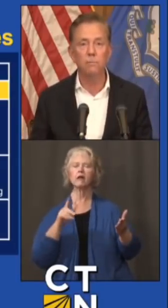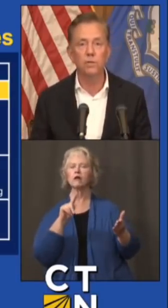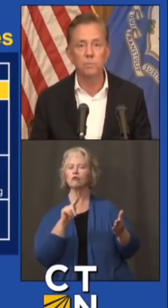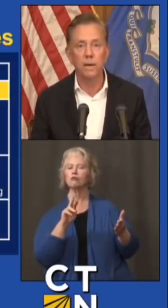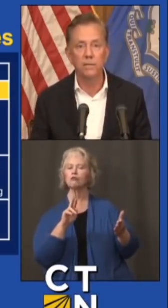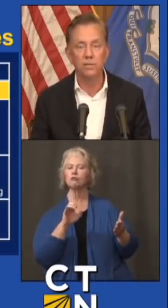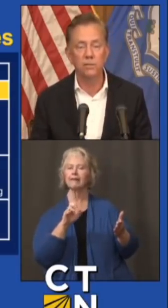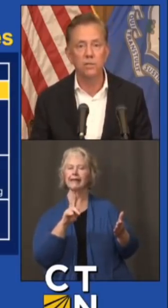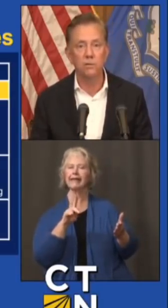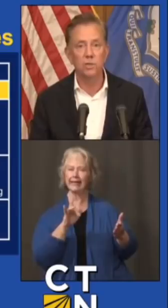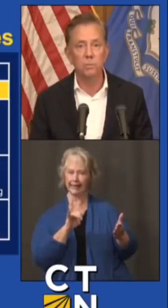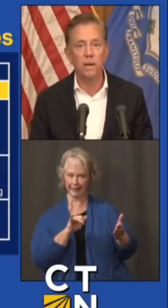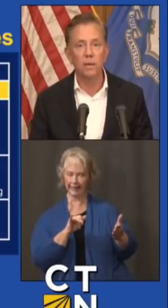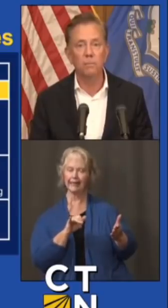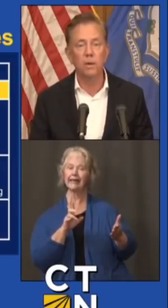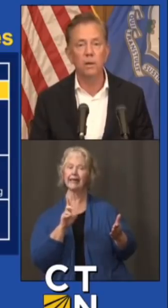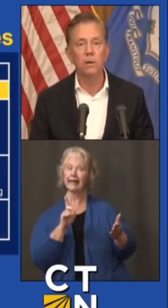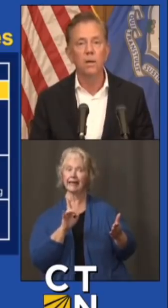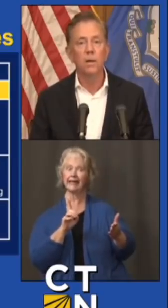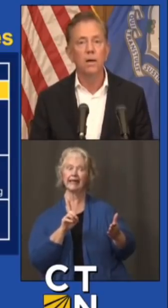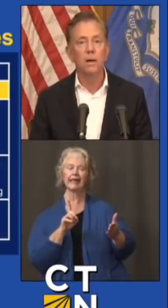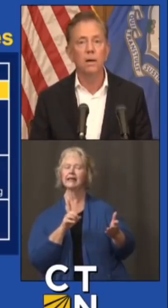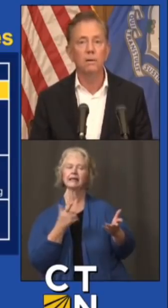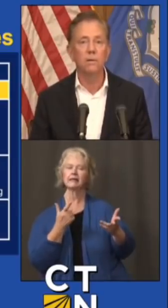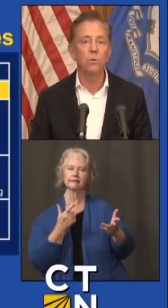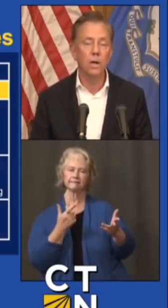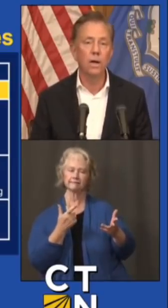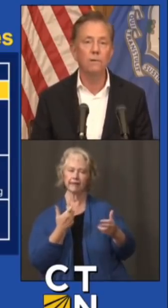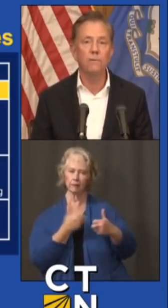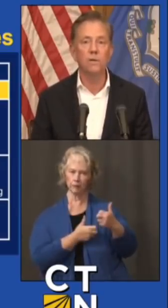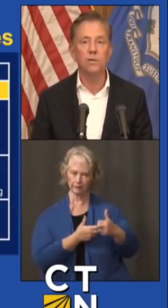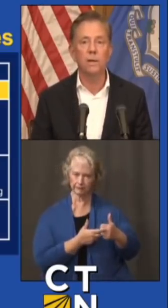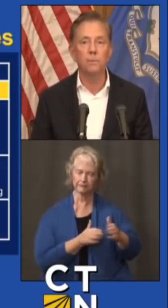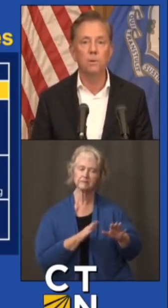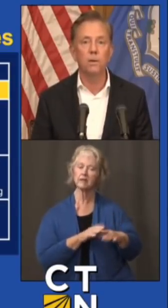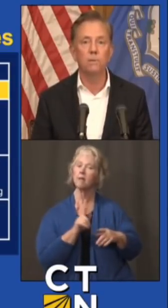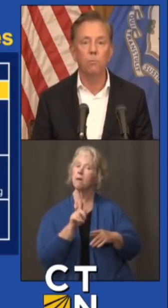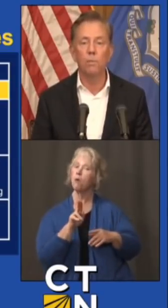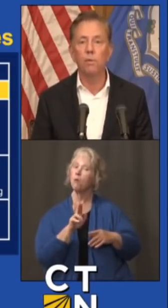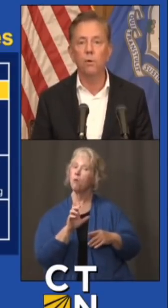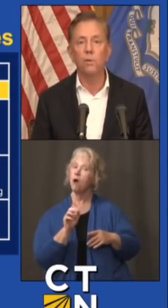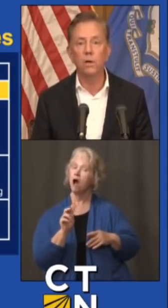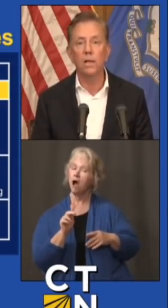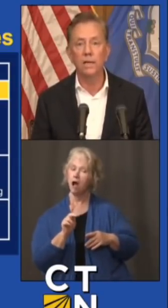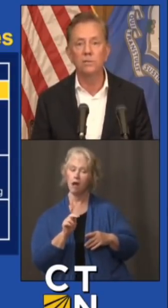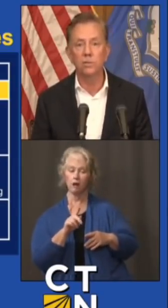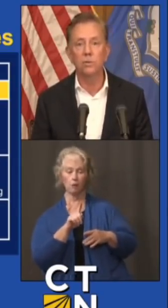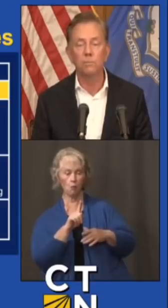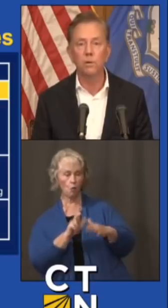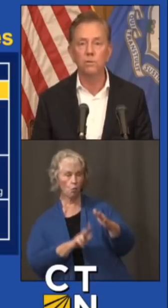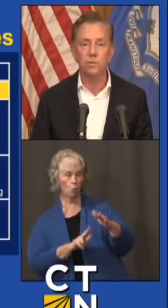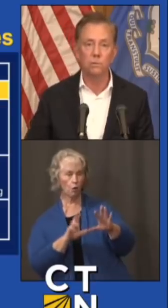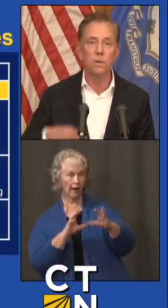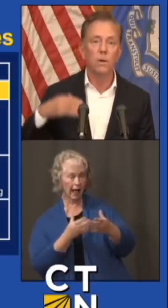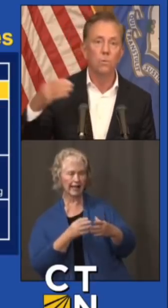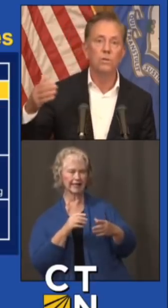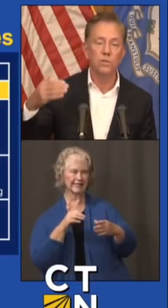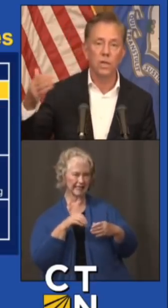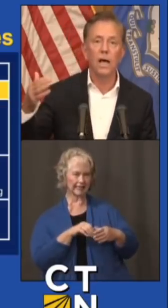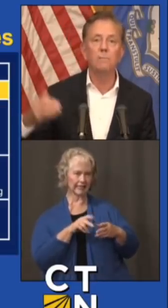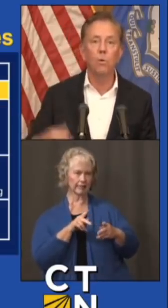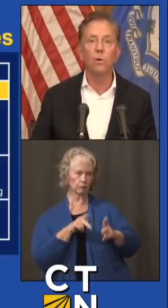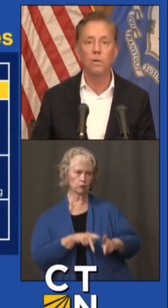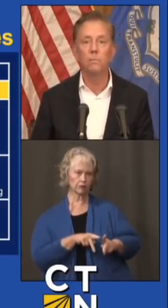brief respite just because of a spike up there. UConn, for example, 1/3 of their classes are in person, which